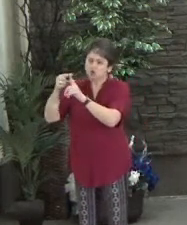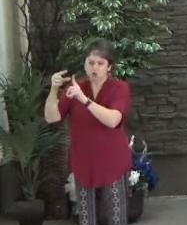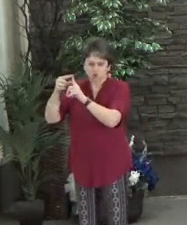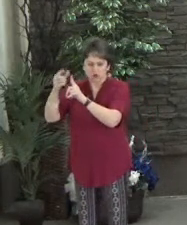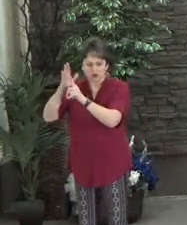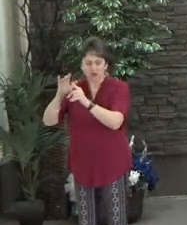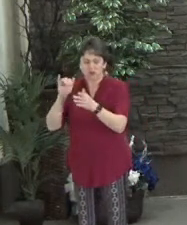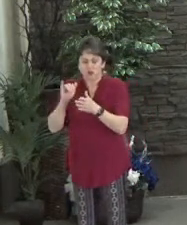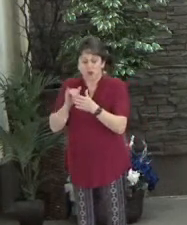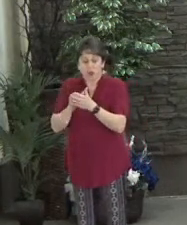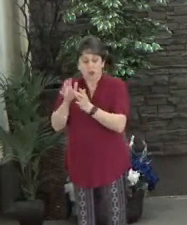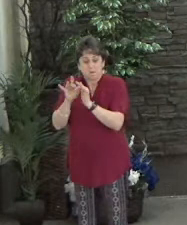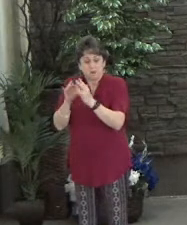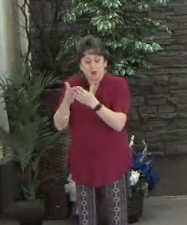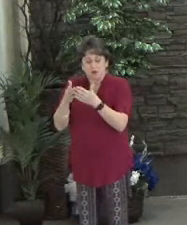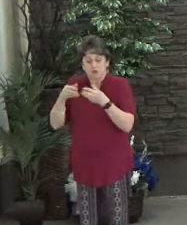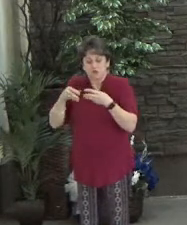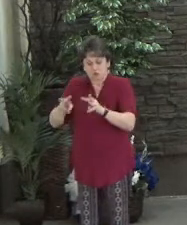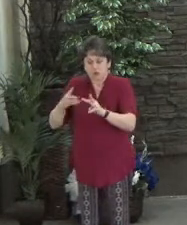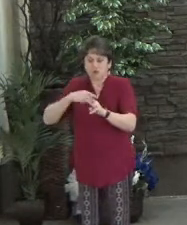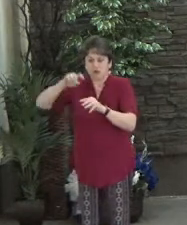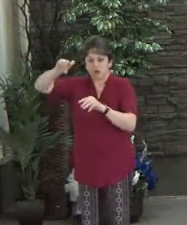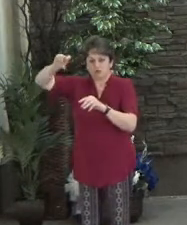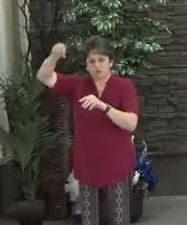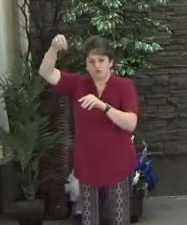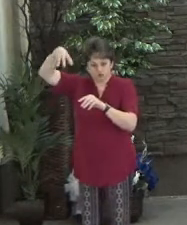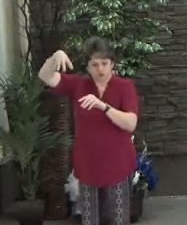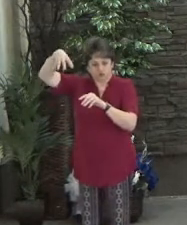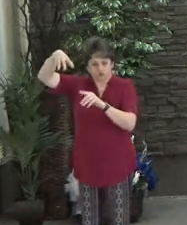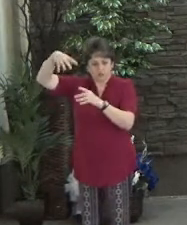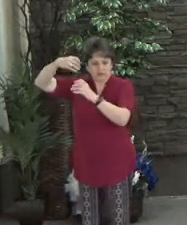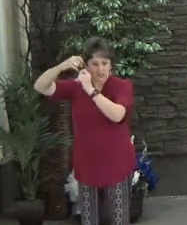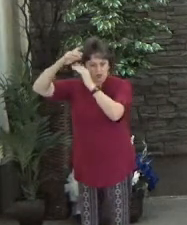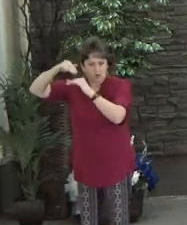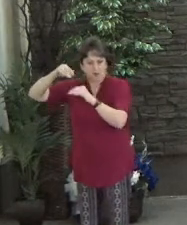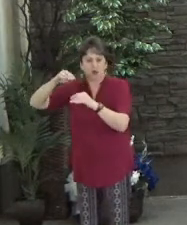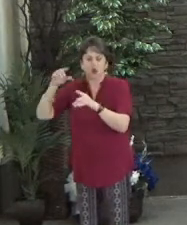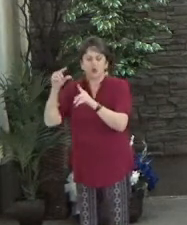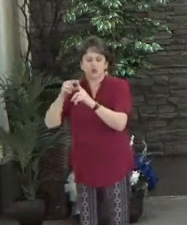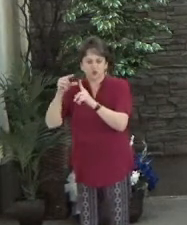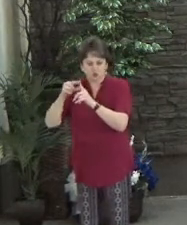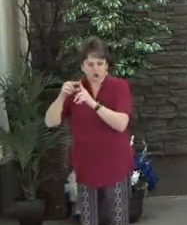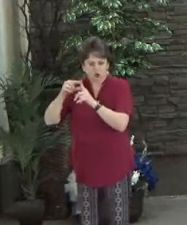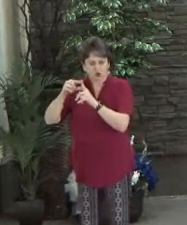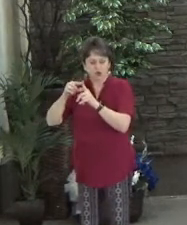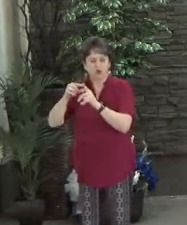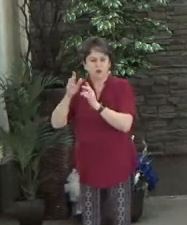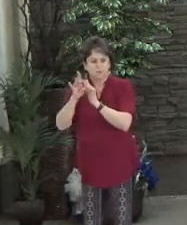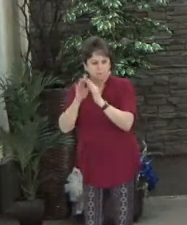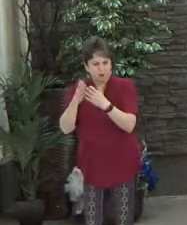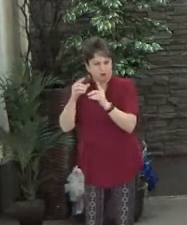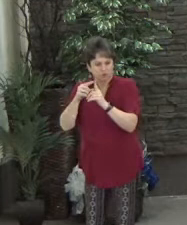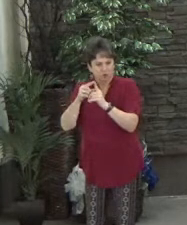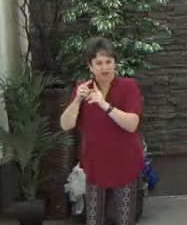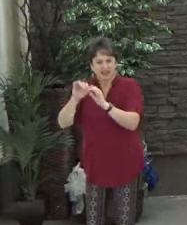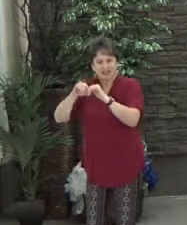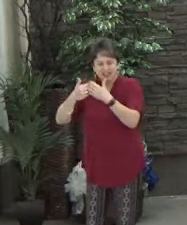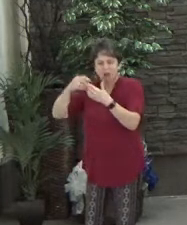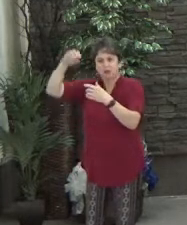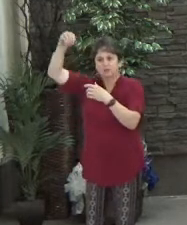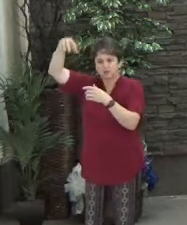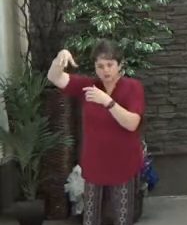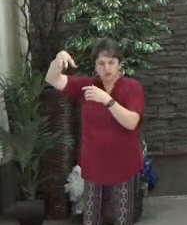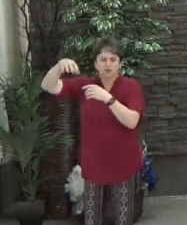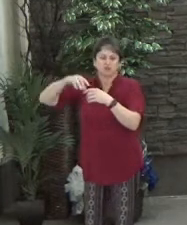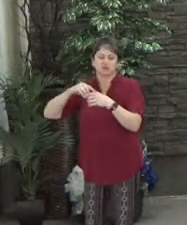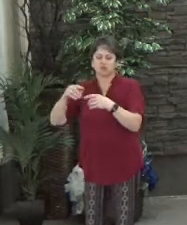is the way that we turn the light on in our lives. The Word is how we get the light on. So